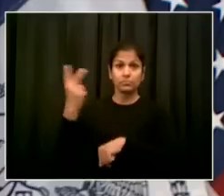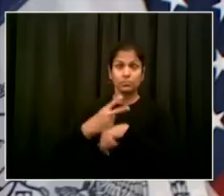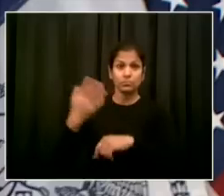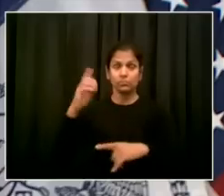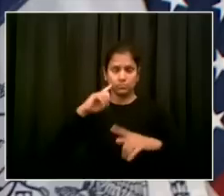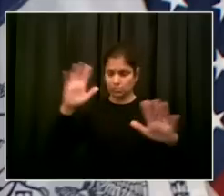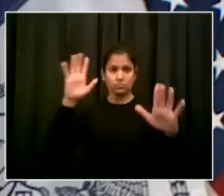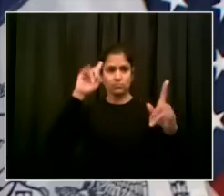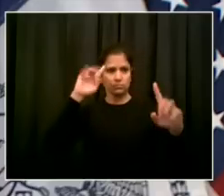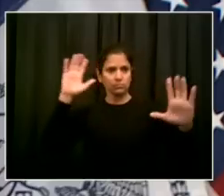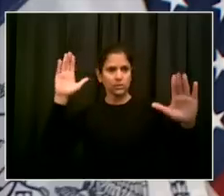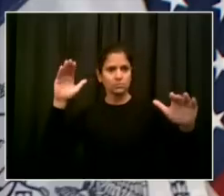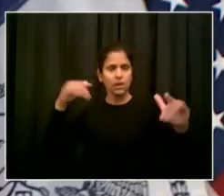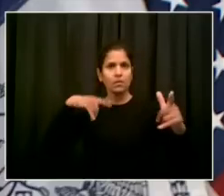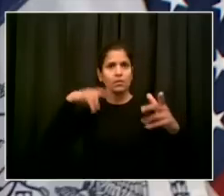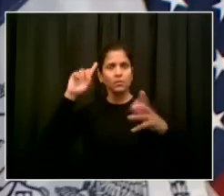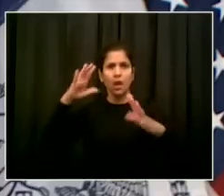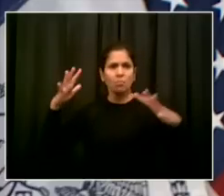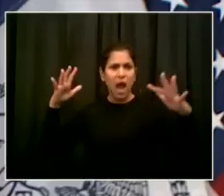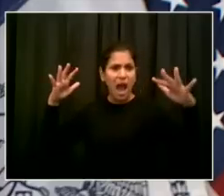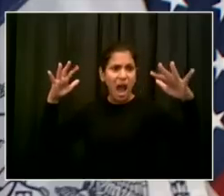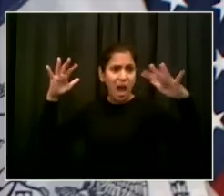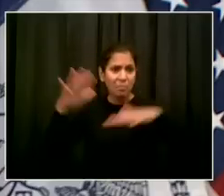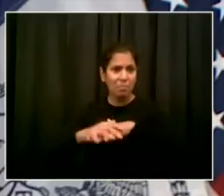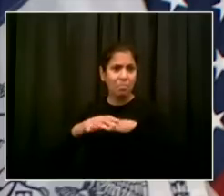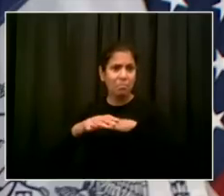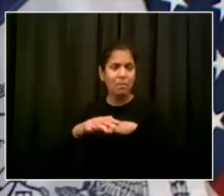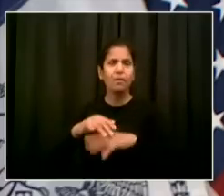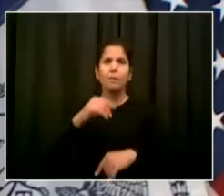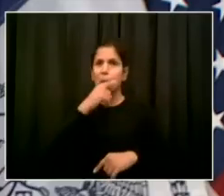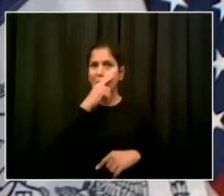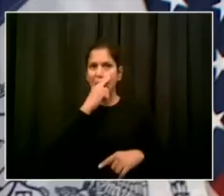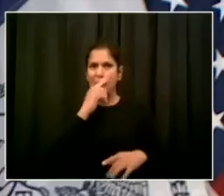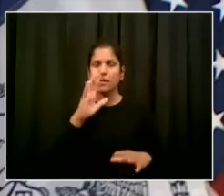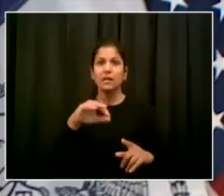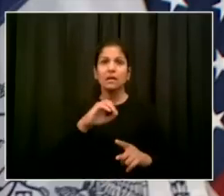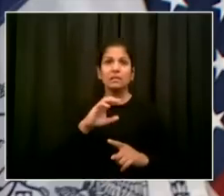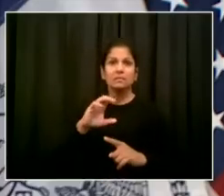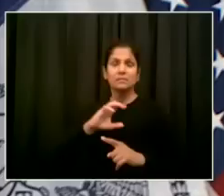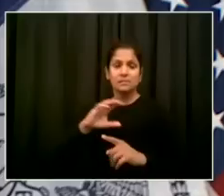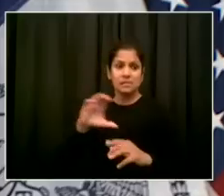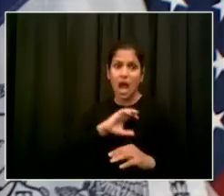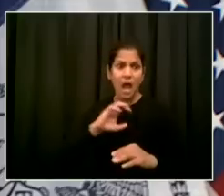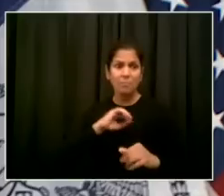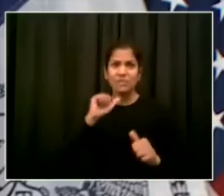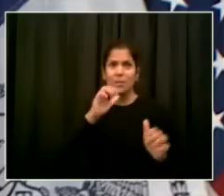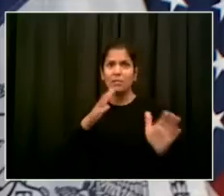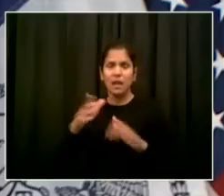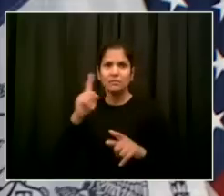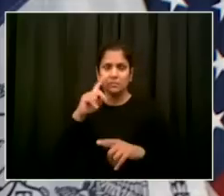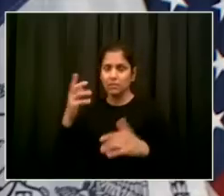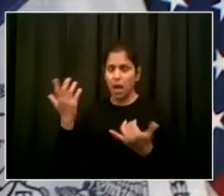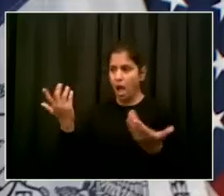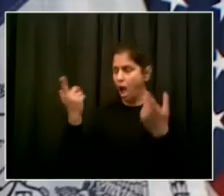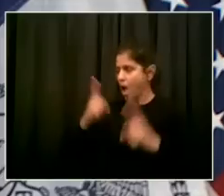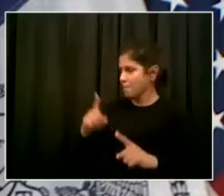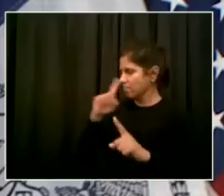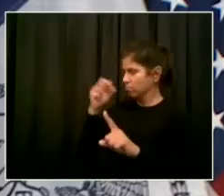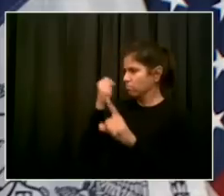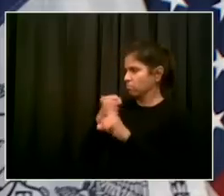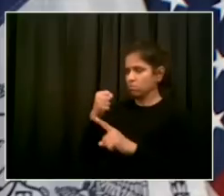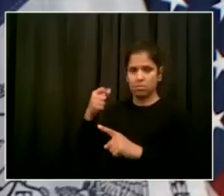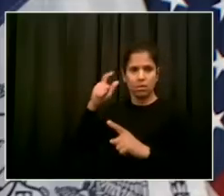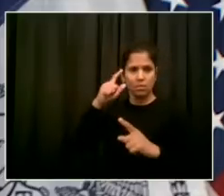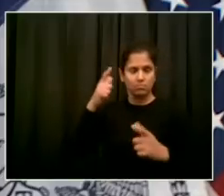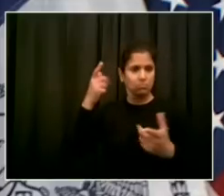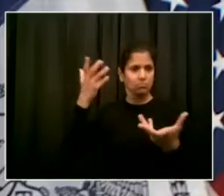more police presence. But as I said earlier this morning, we need to get very clear. We're in a different